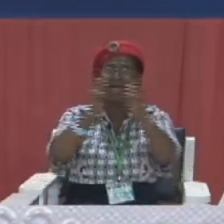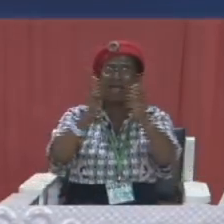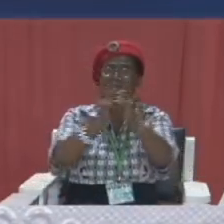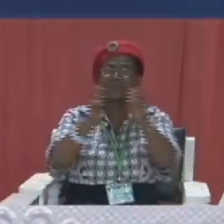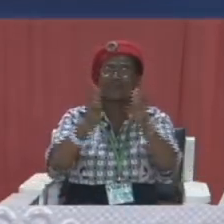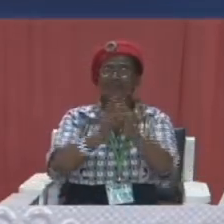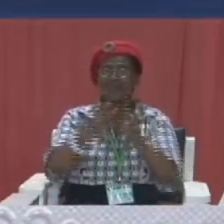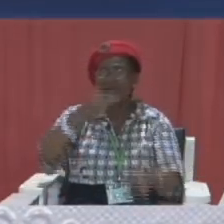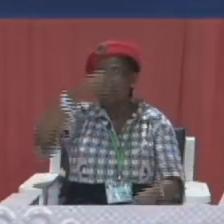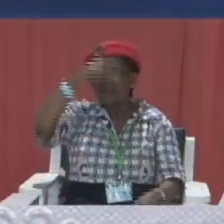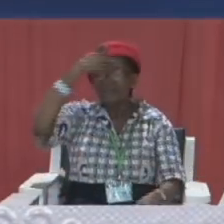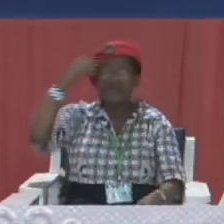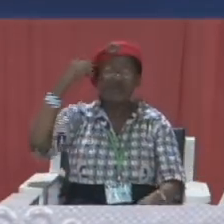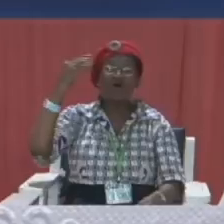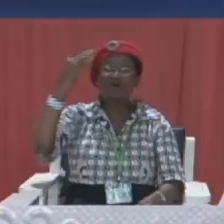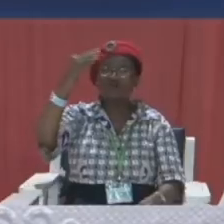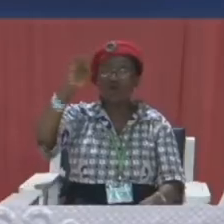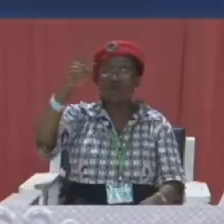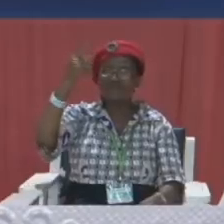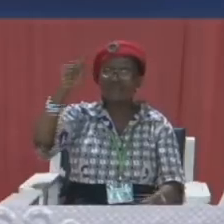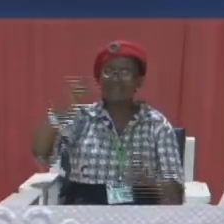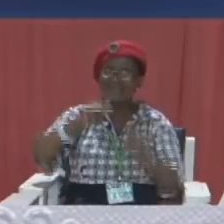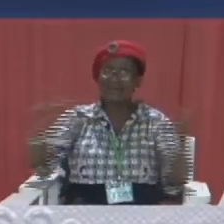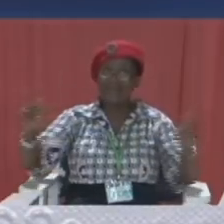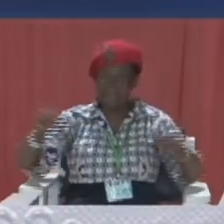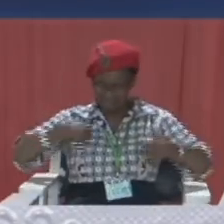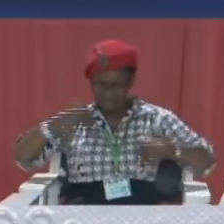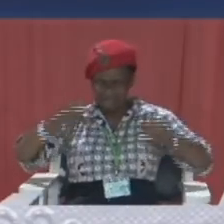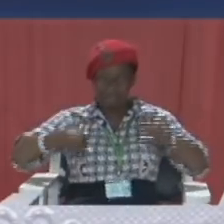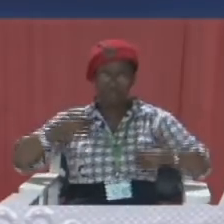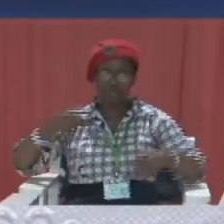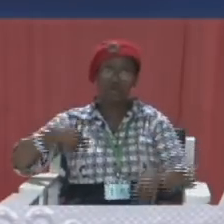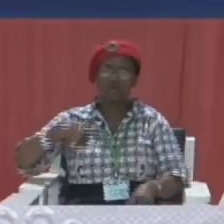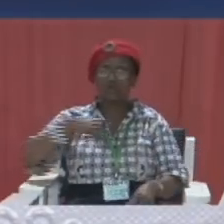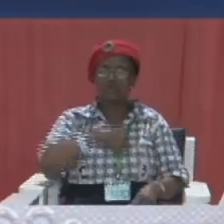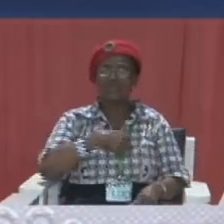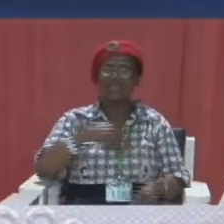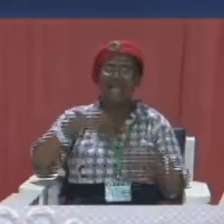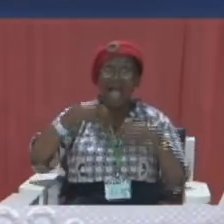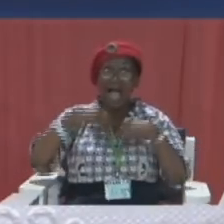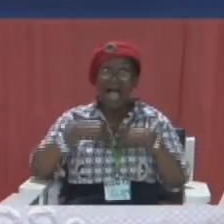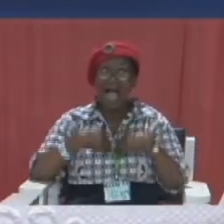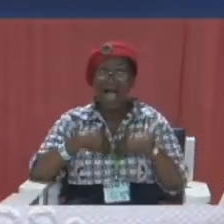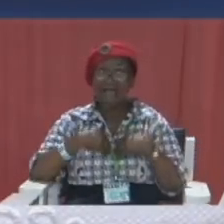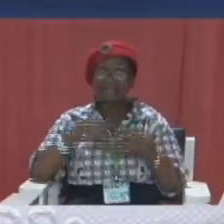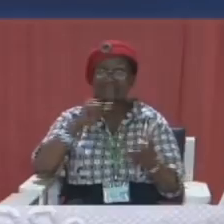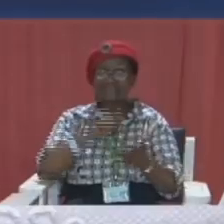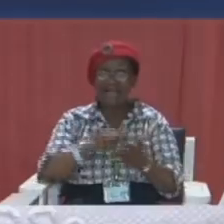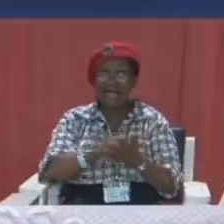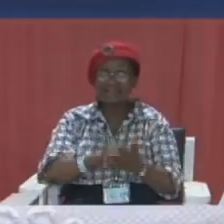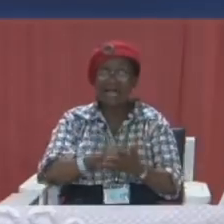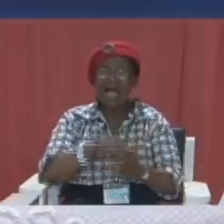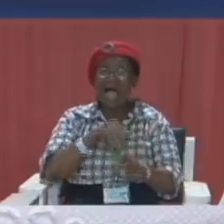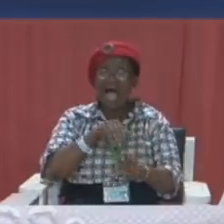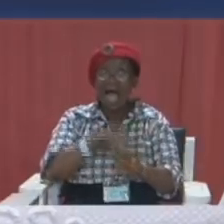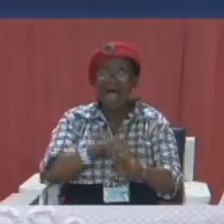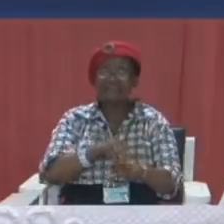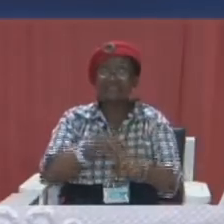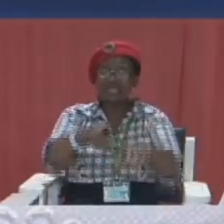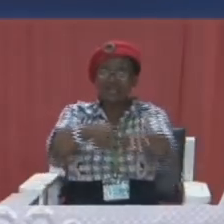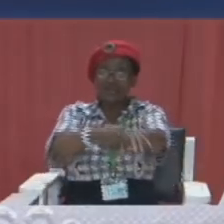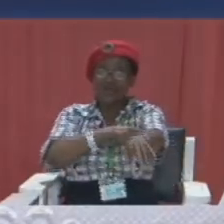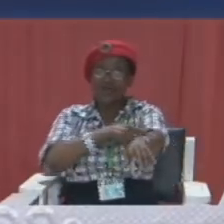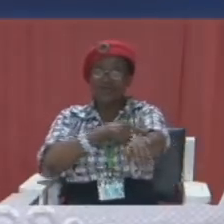because of the great joy we had, that at long last, this is our own